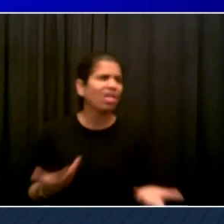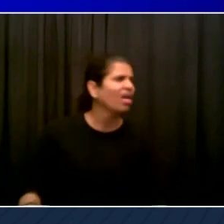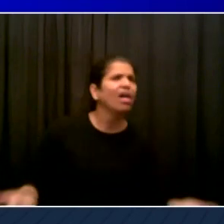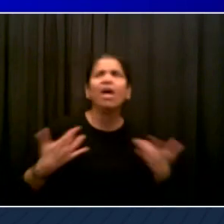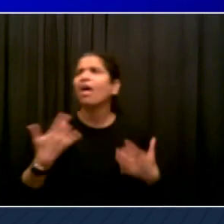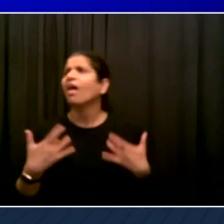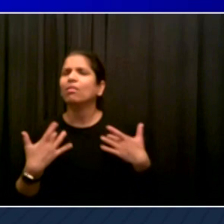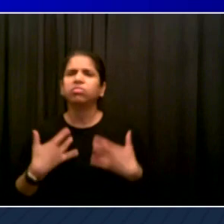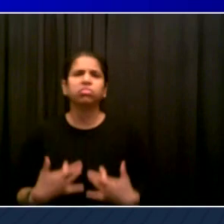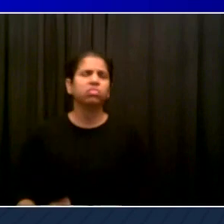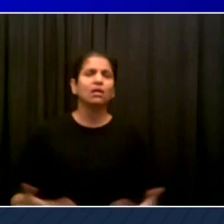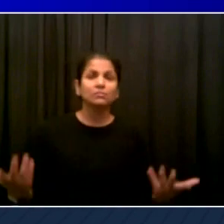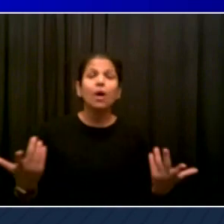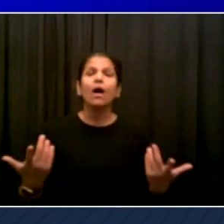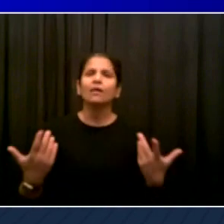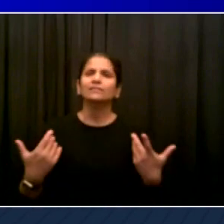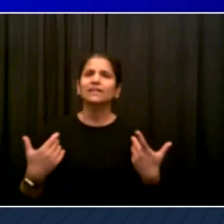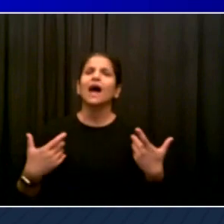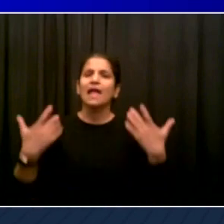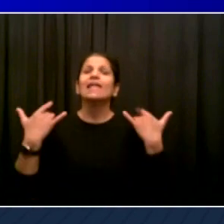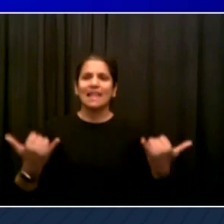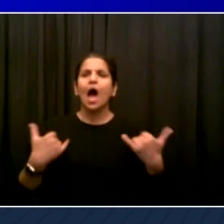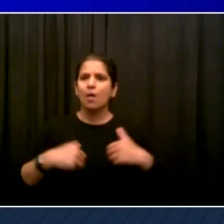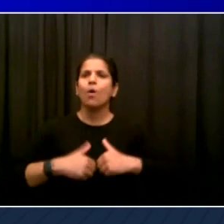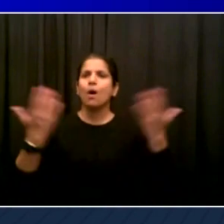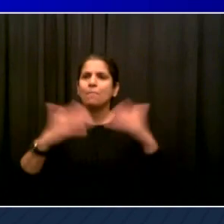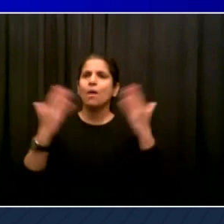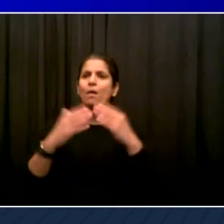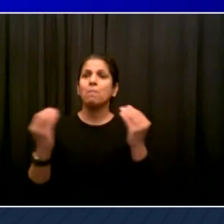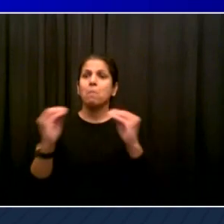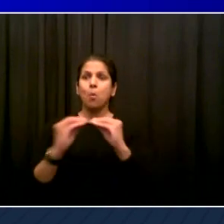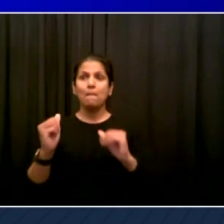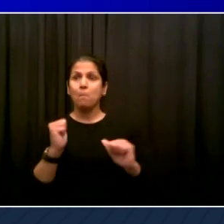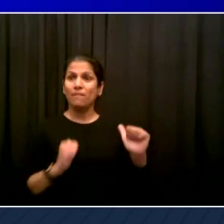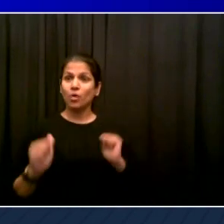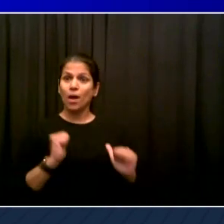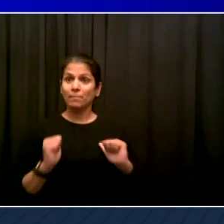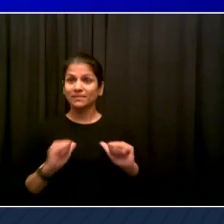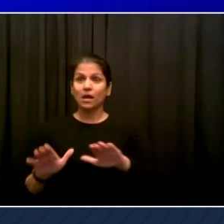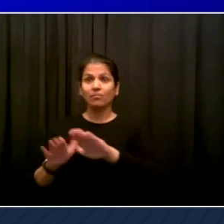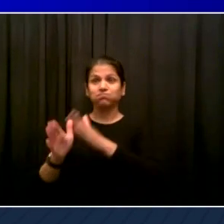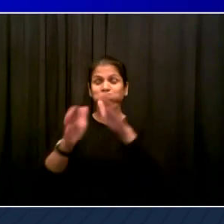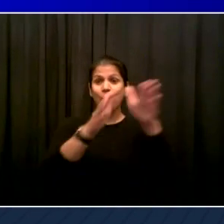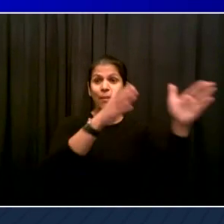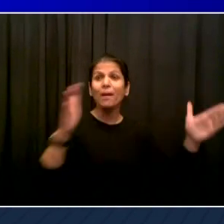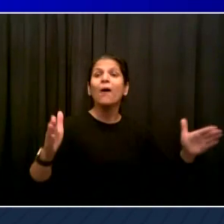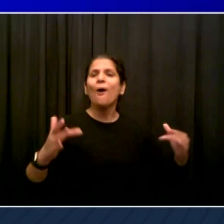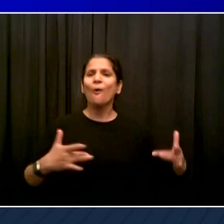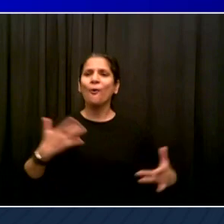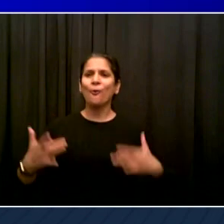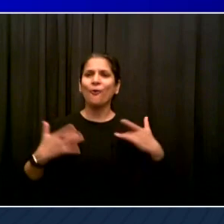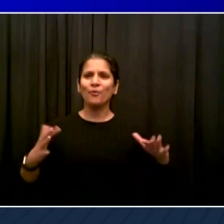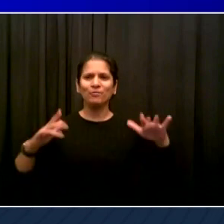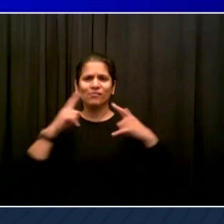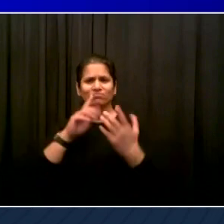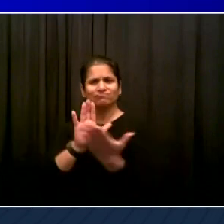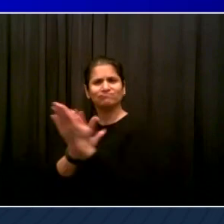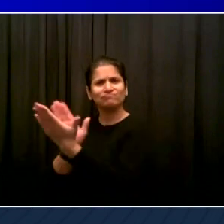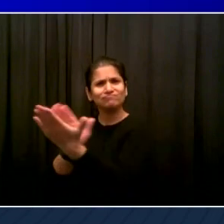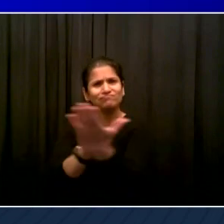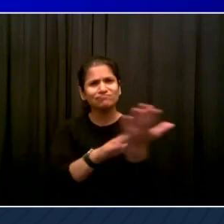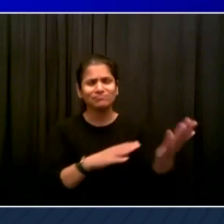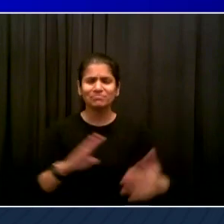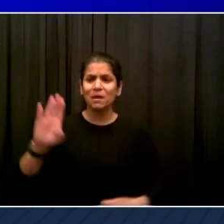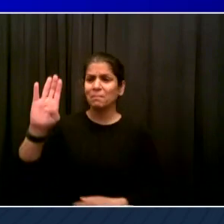everyone at BAM, because this is so important to the recovery of this city. So really magical performance. Anyone who's